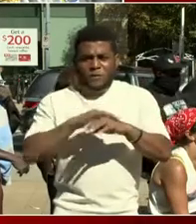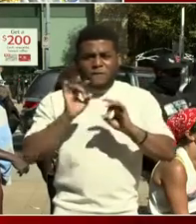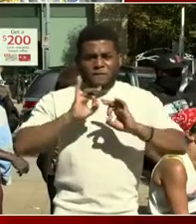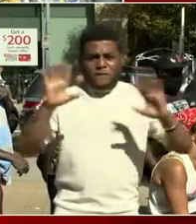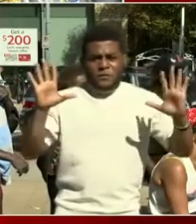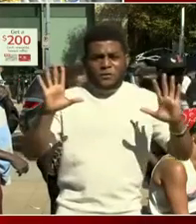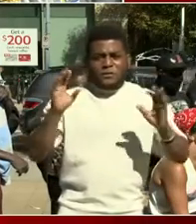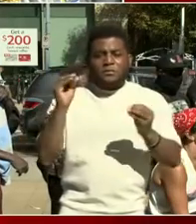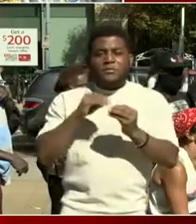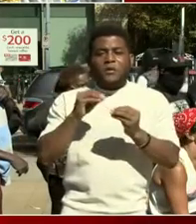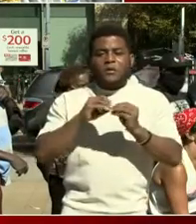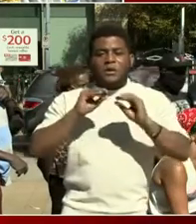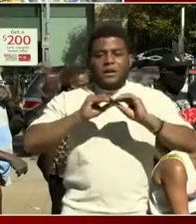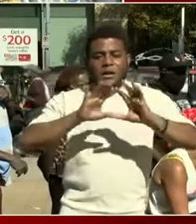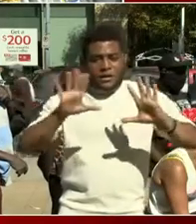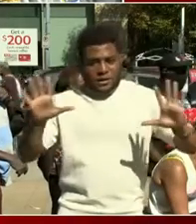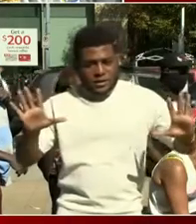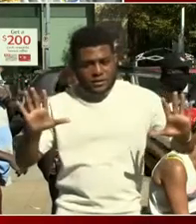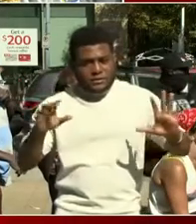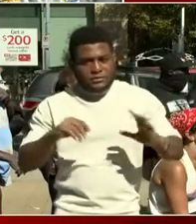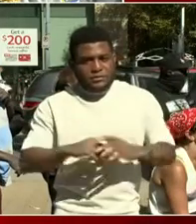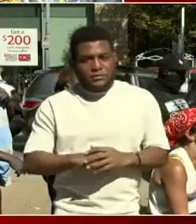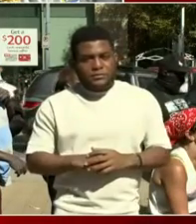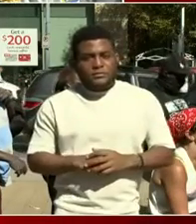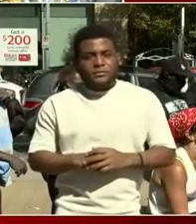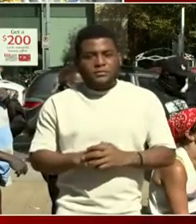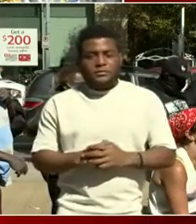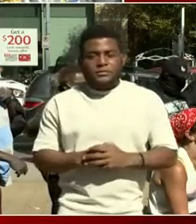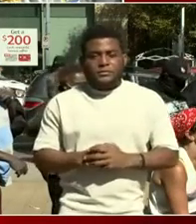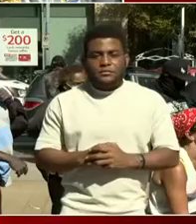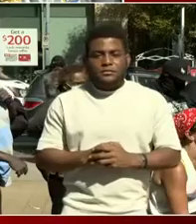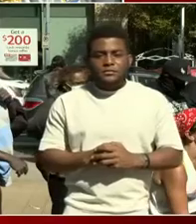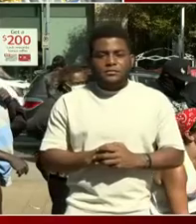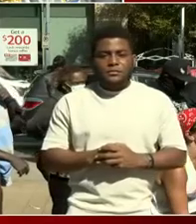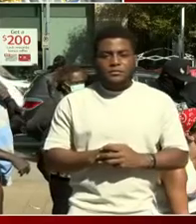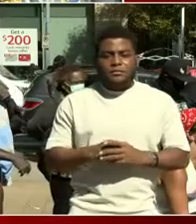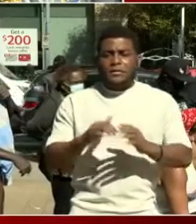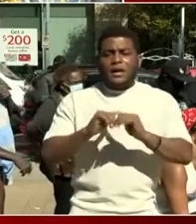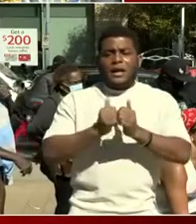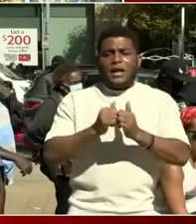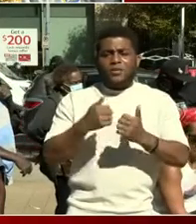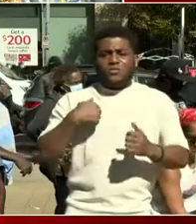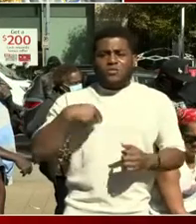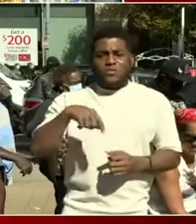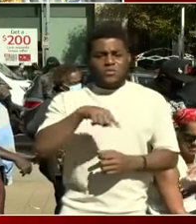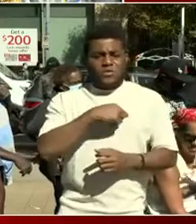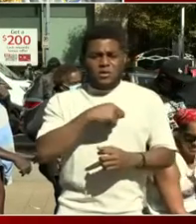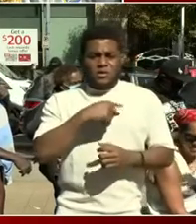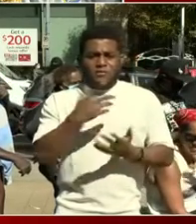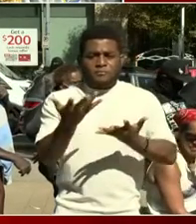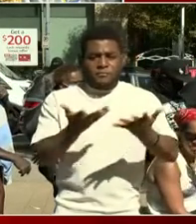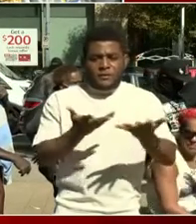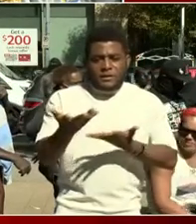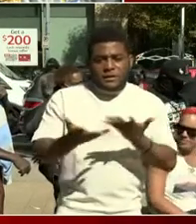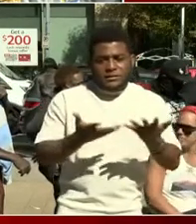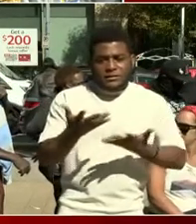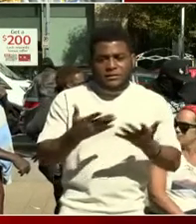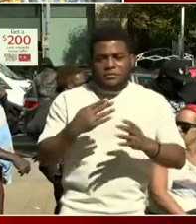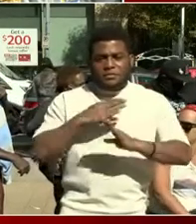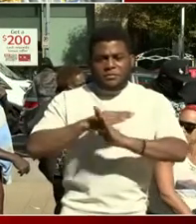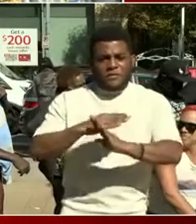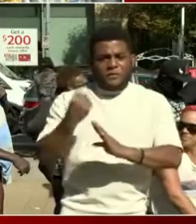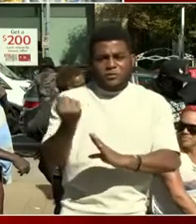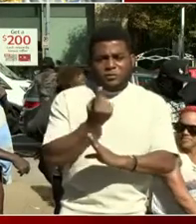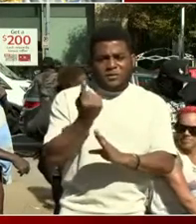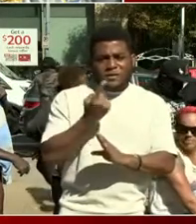less clear about how our interaction prevented somebody from using a gun. But